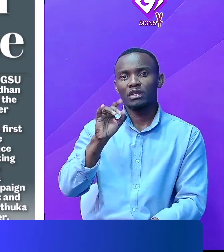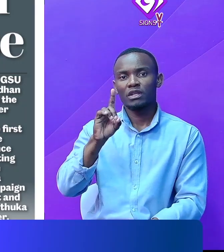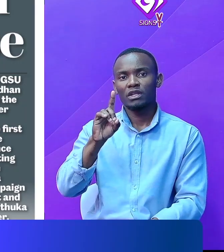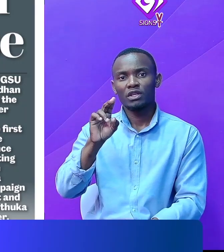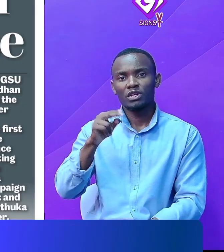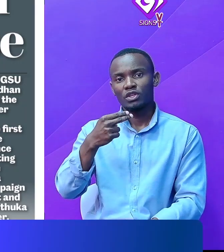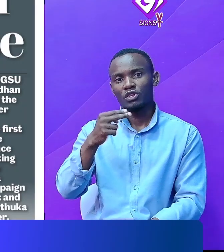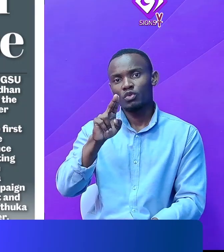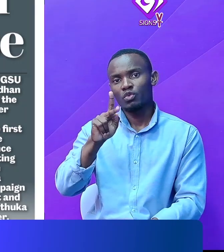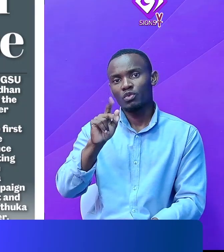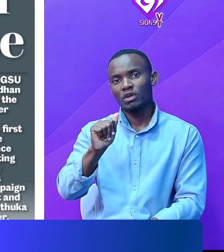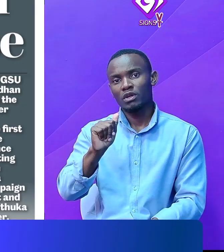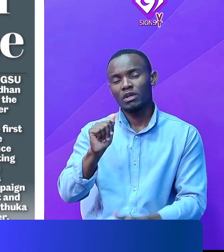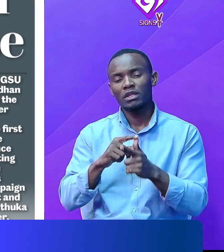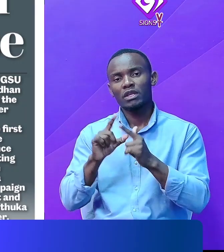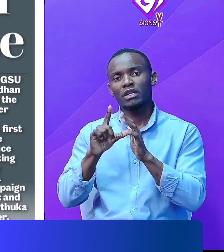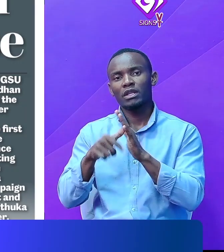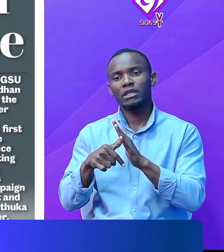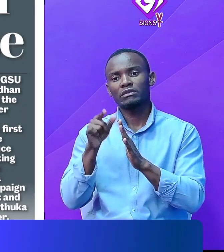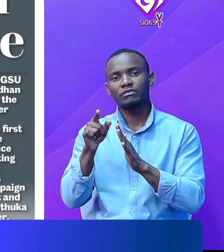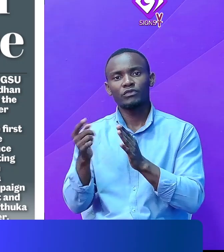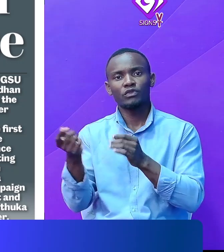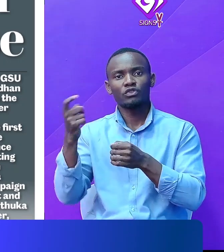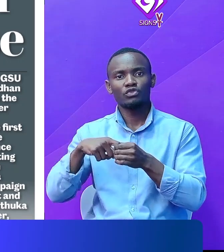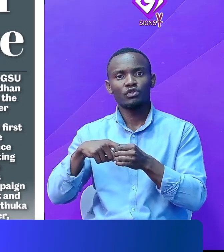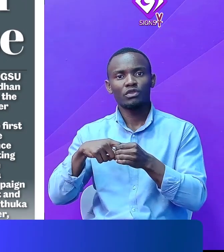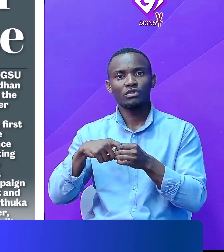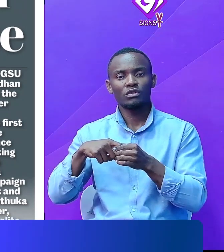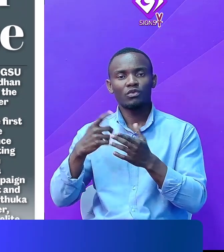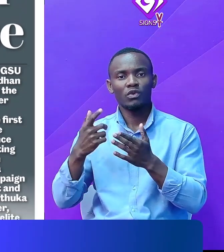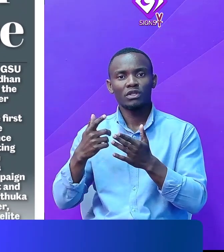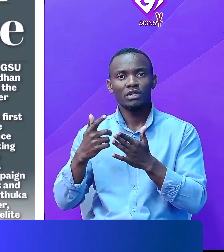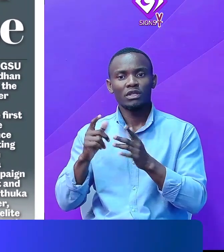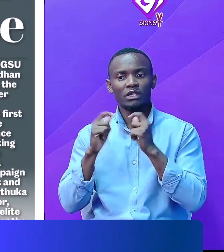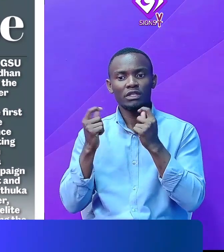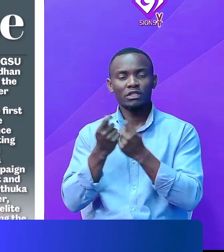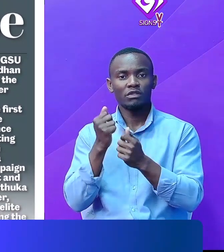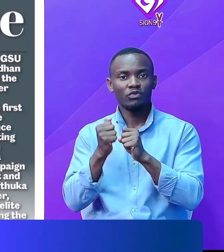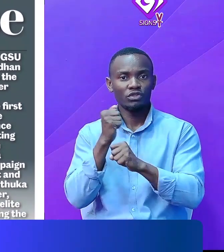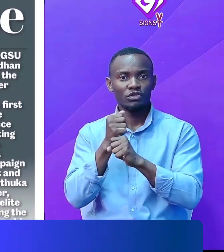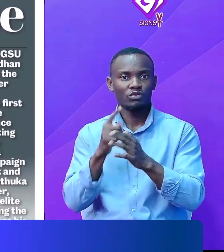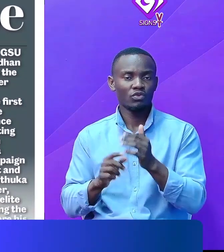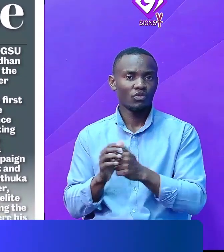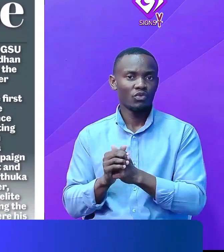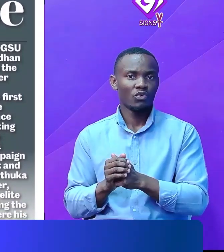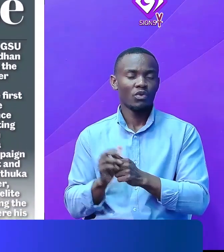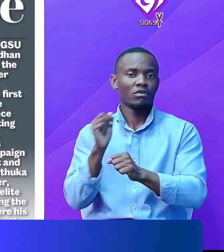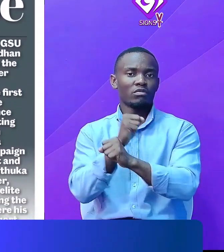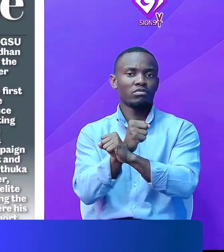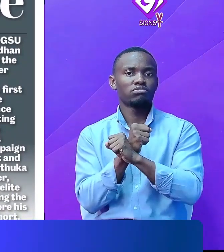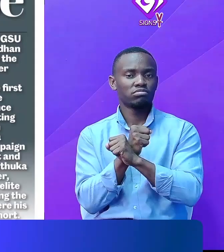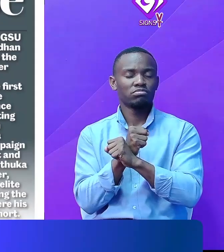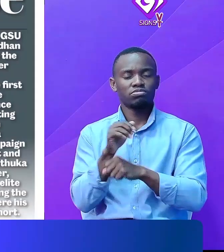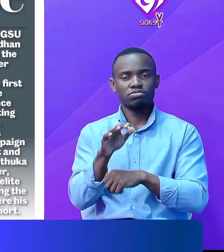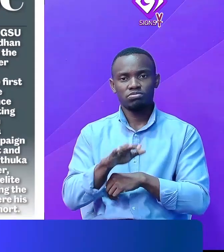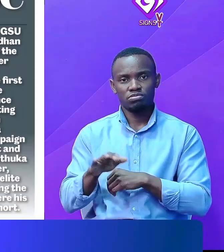squad guarding the premises where his life was cut short. That is a story that you'll find on pages 4 and 5 of